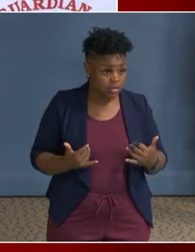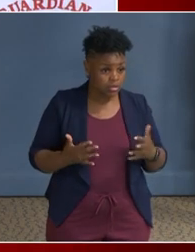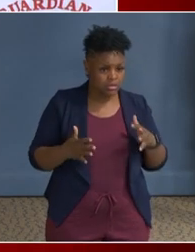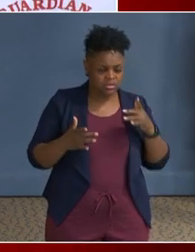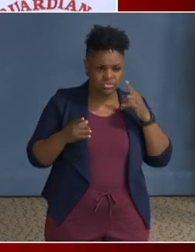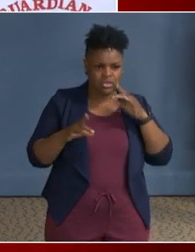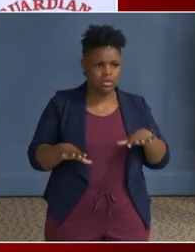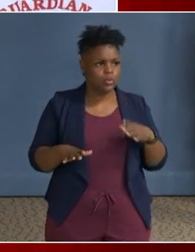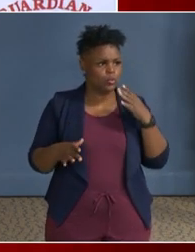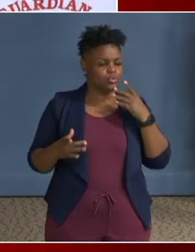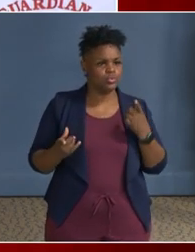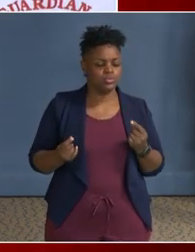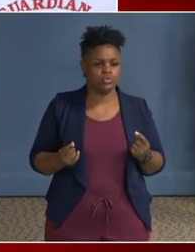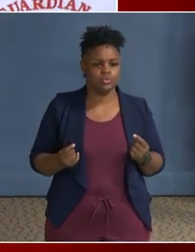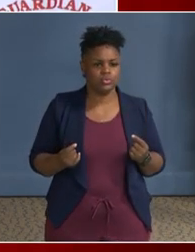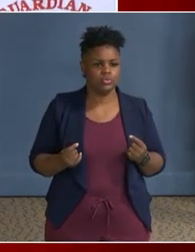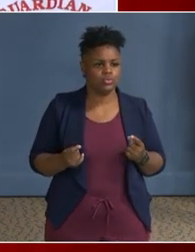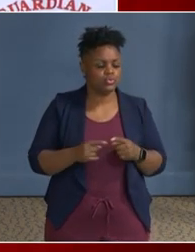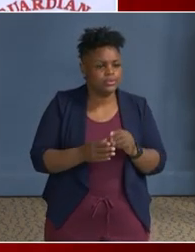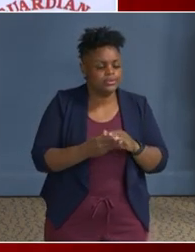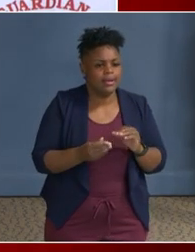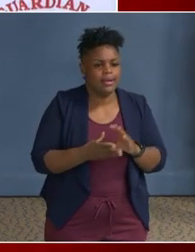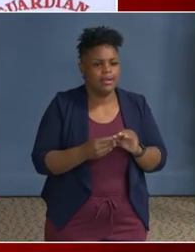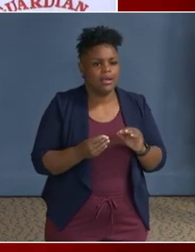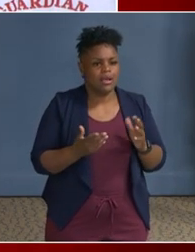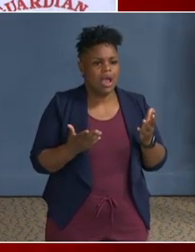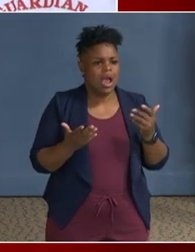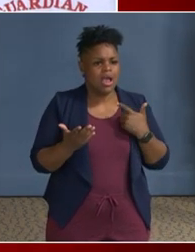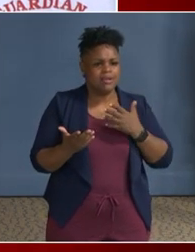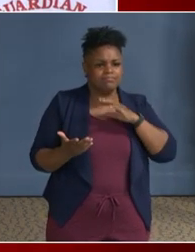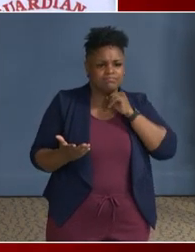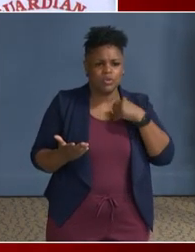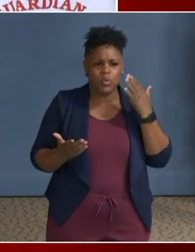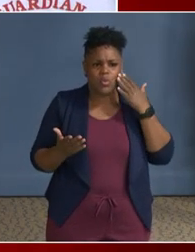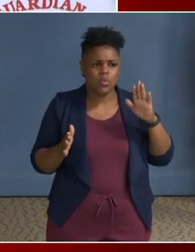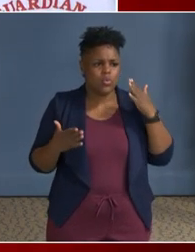say or what they need.